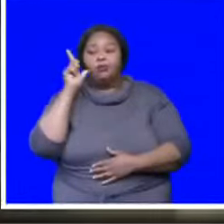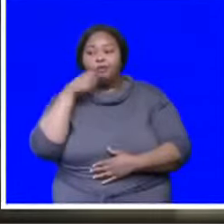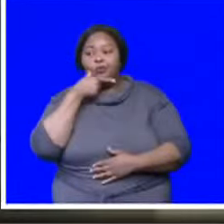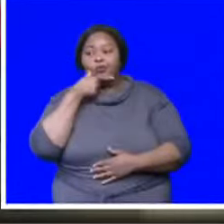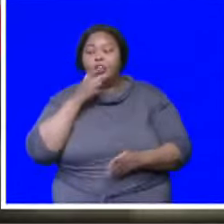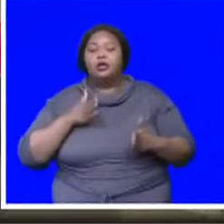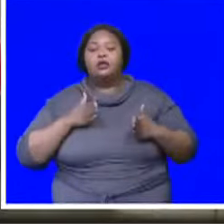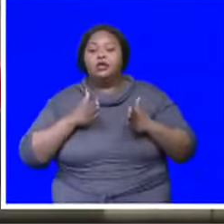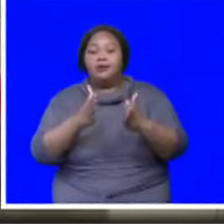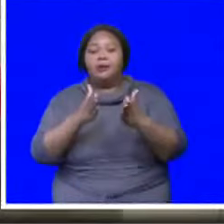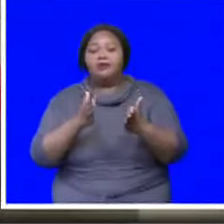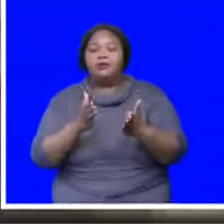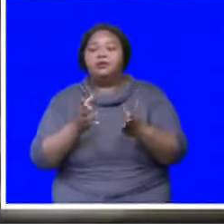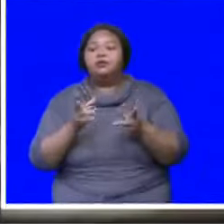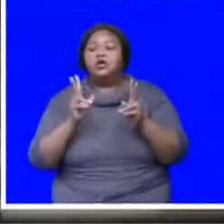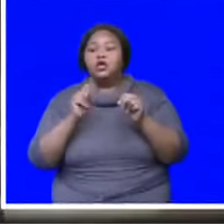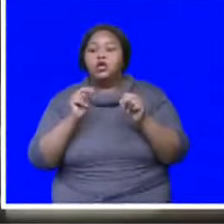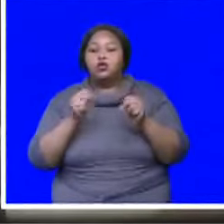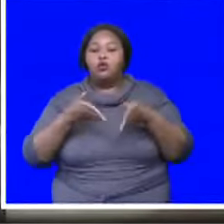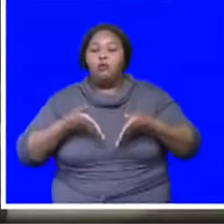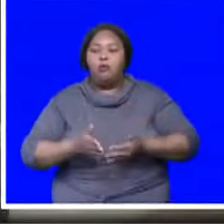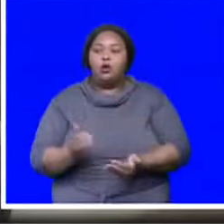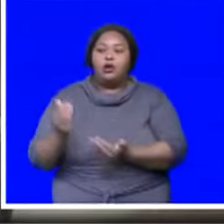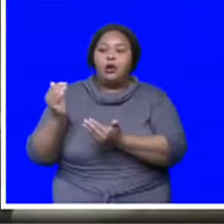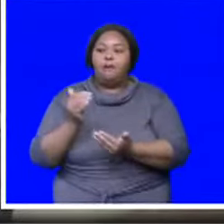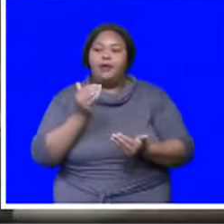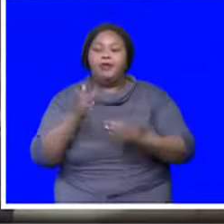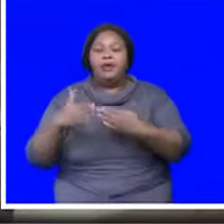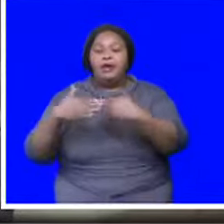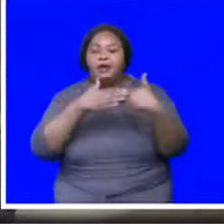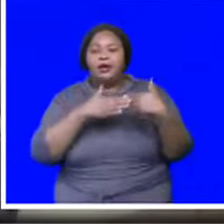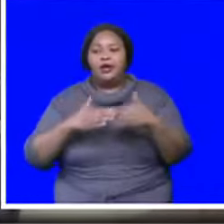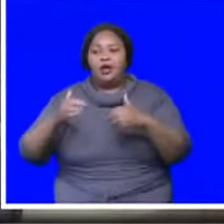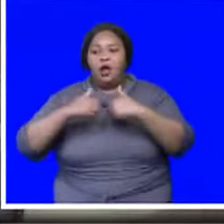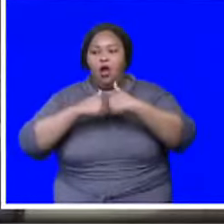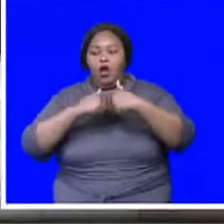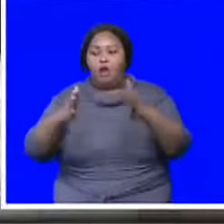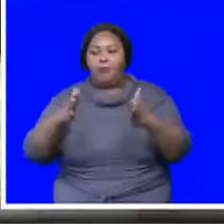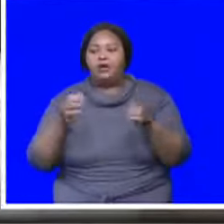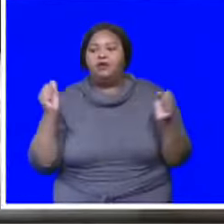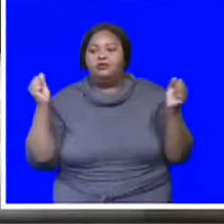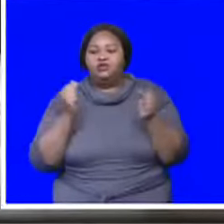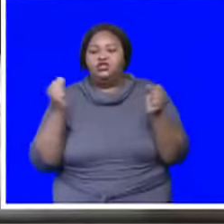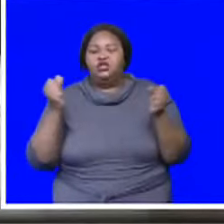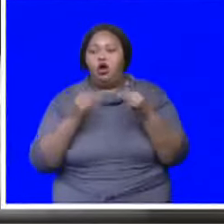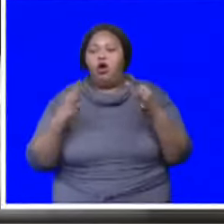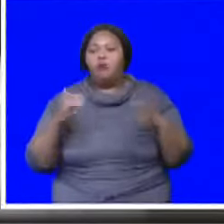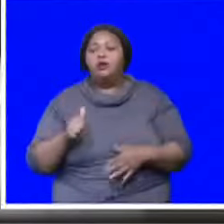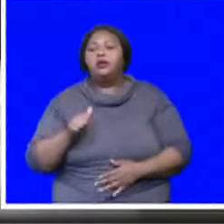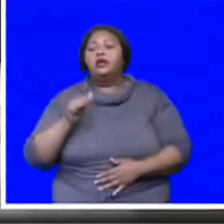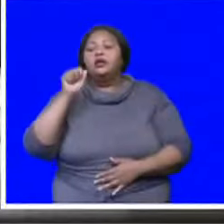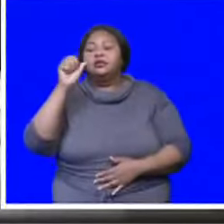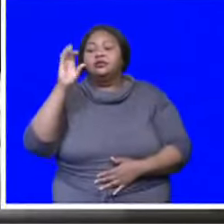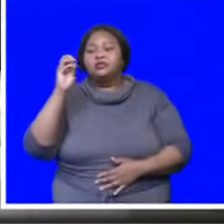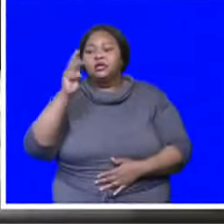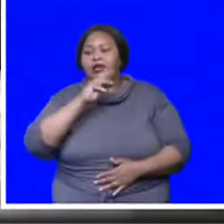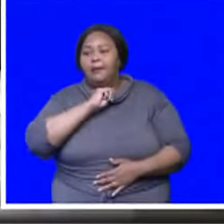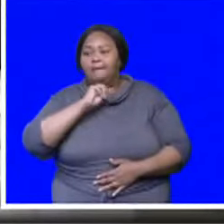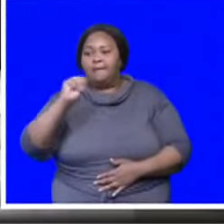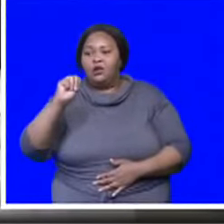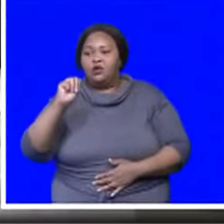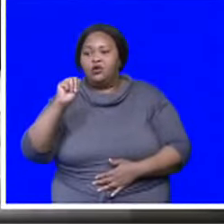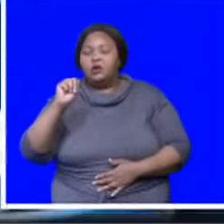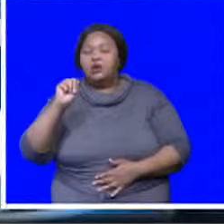Neonatal Anti-Intensive Care Unit, which is equipped with around 6 million worth of equipment donated by the United Kingdom